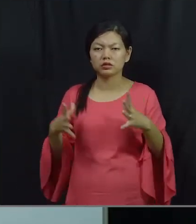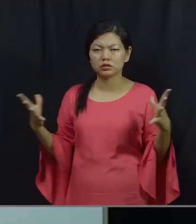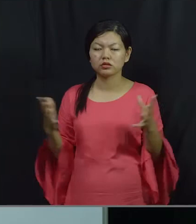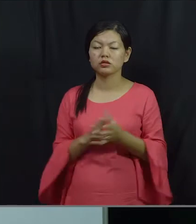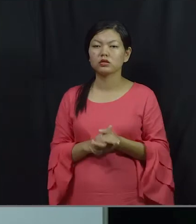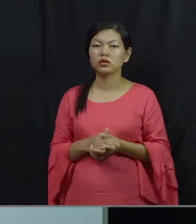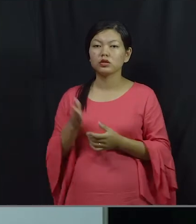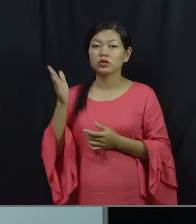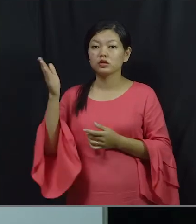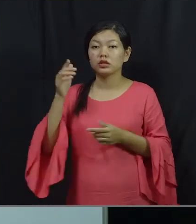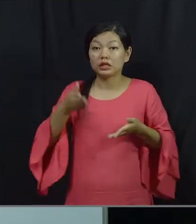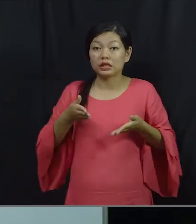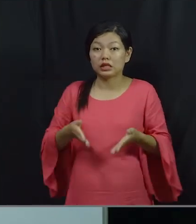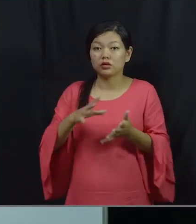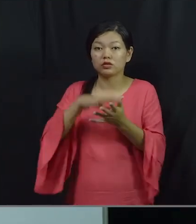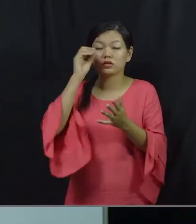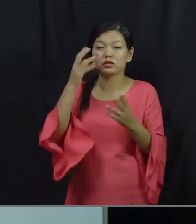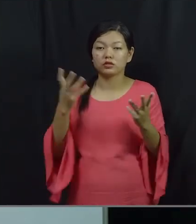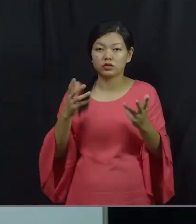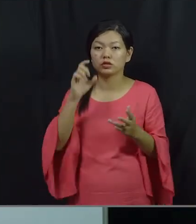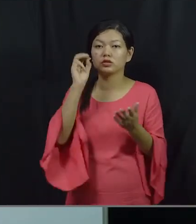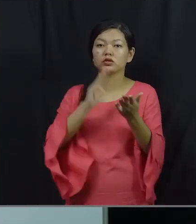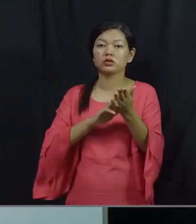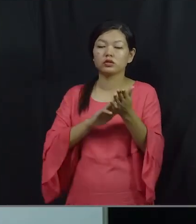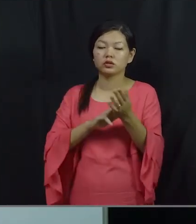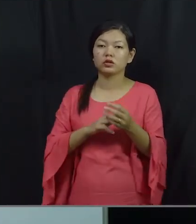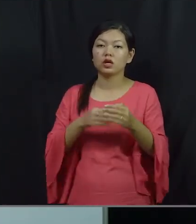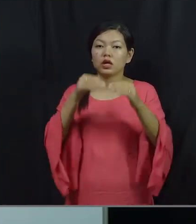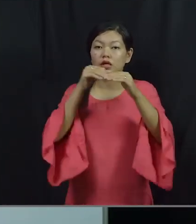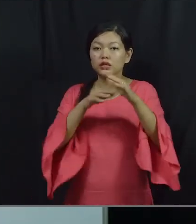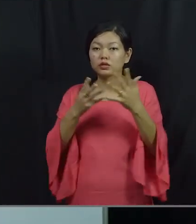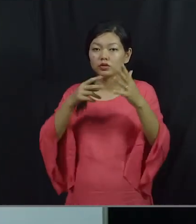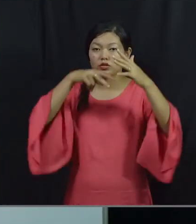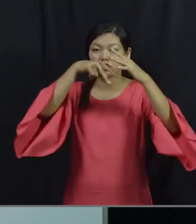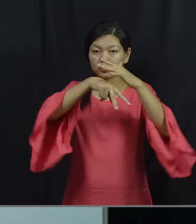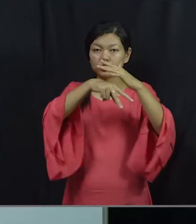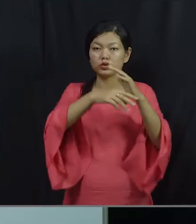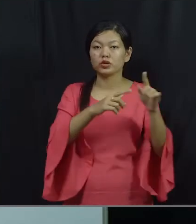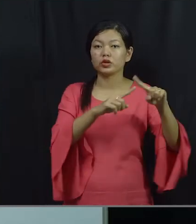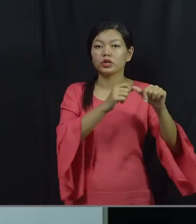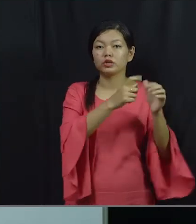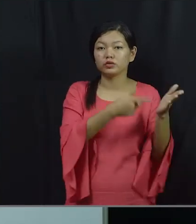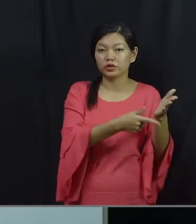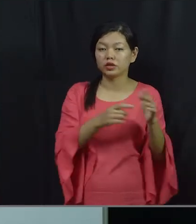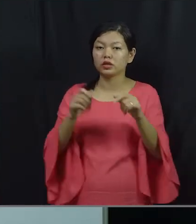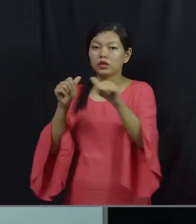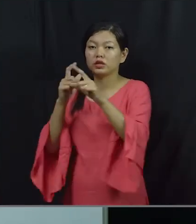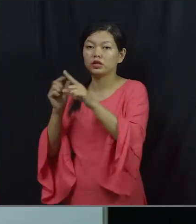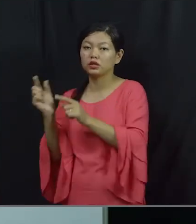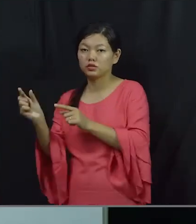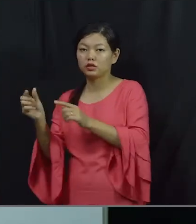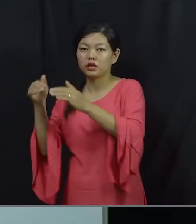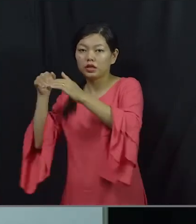commerce. So commerce can be divided into trade and auxiliaries to trade. Okay, so coming to again a new topic. Okay,